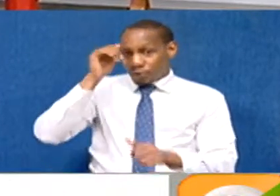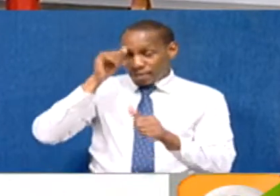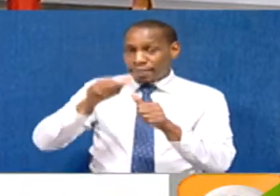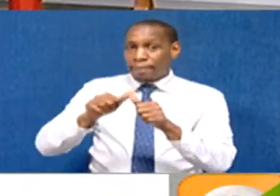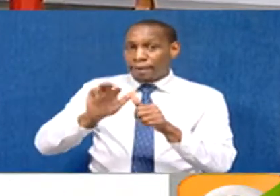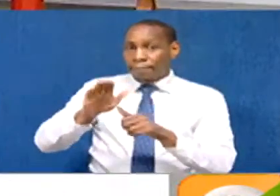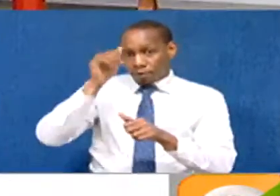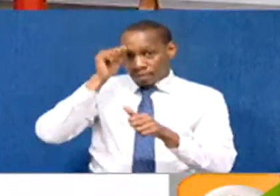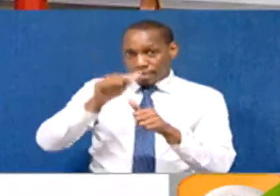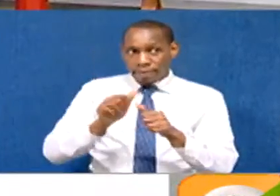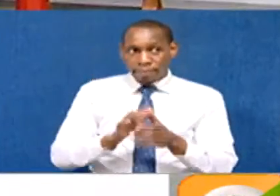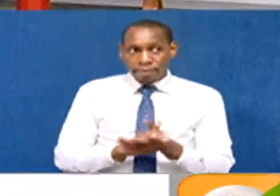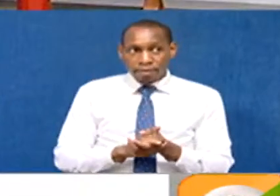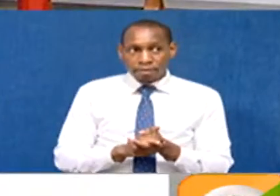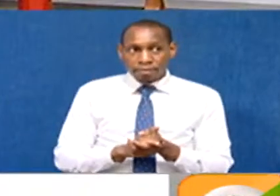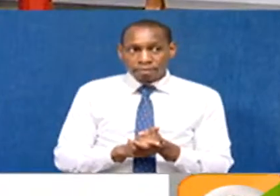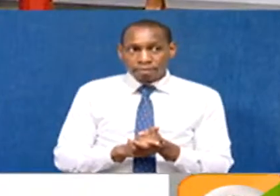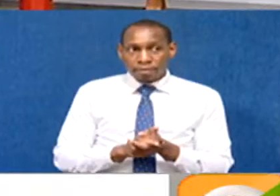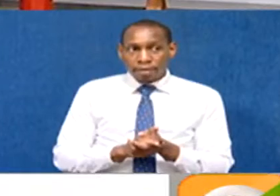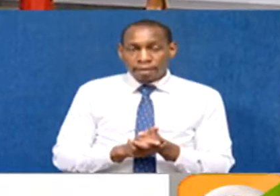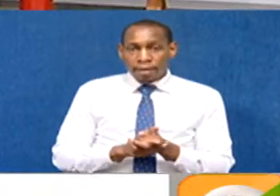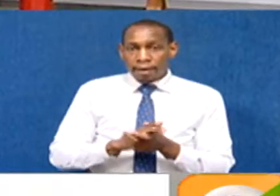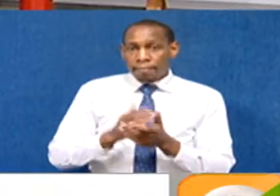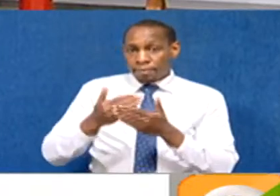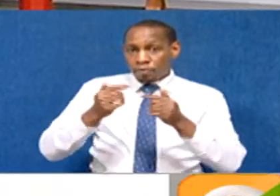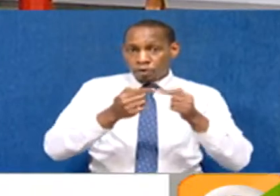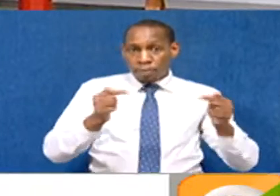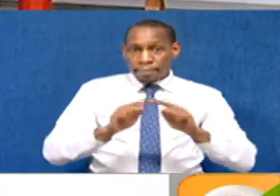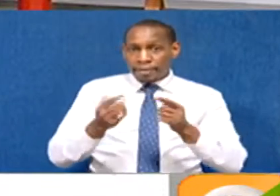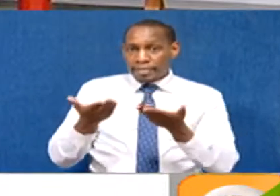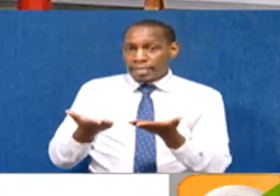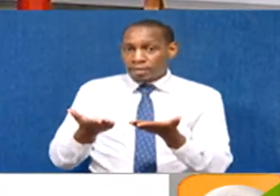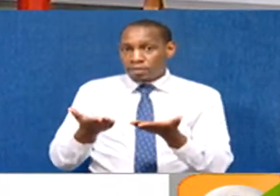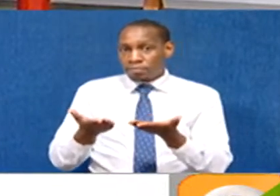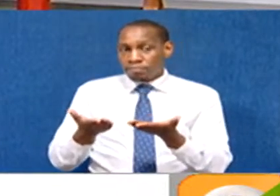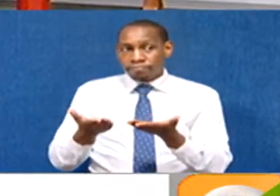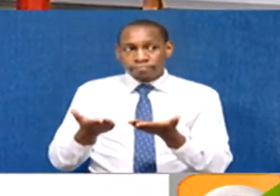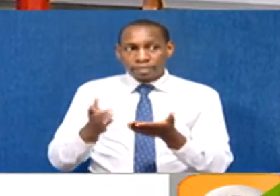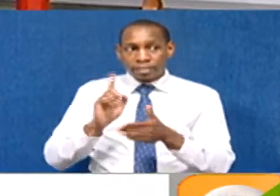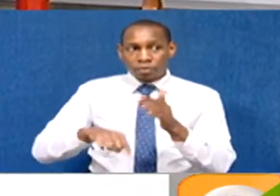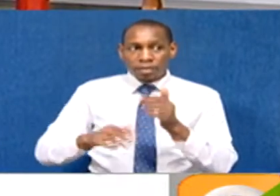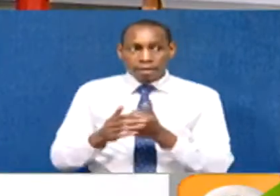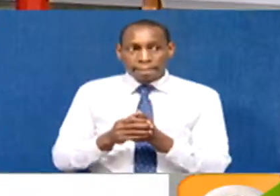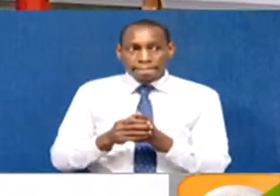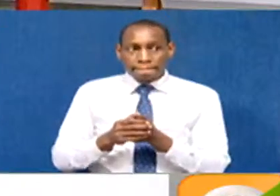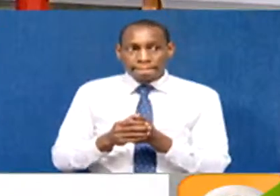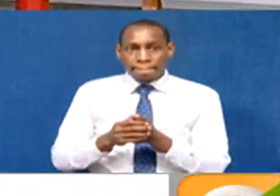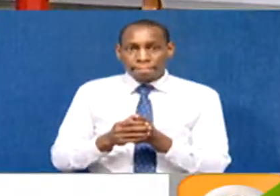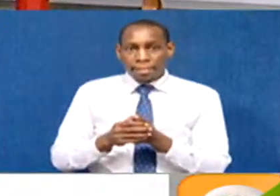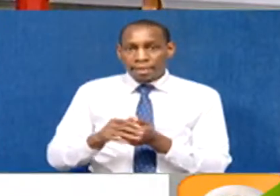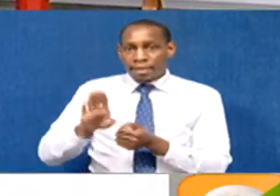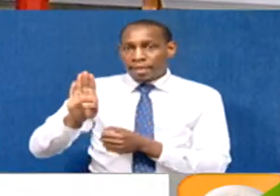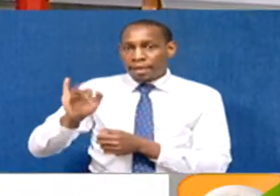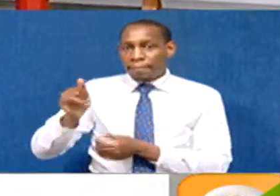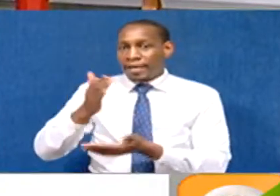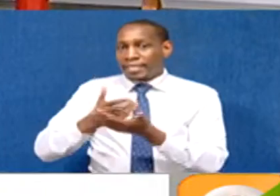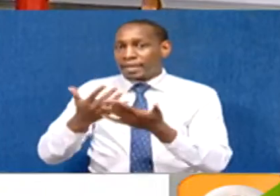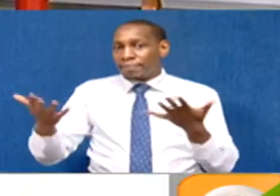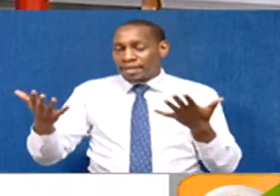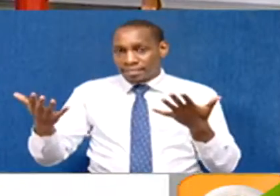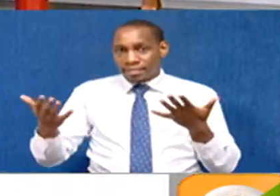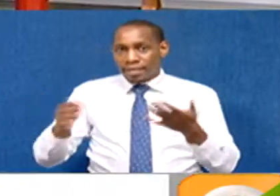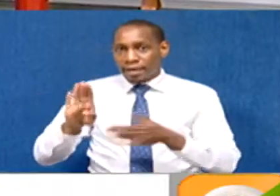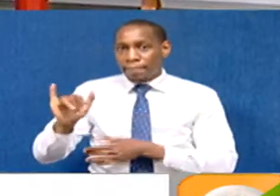remember. You are still in opposition, but you are now in a what? by something. You just said I'm